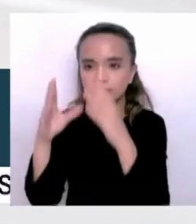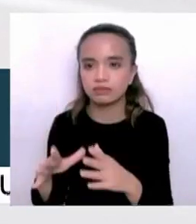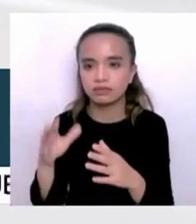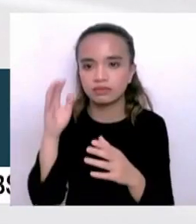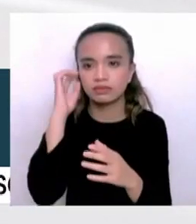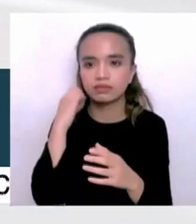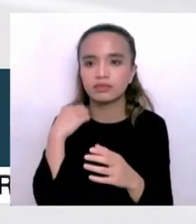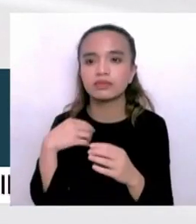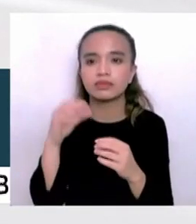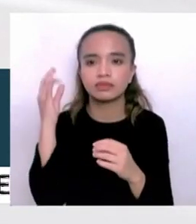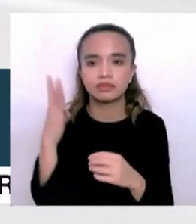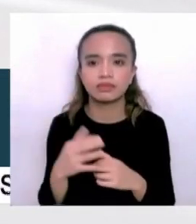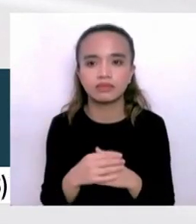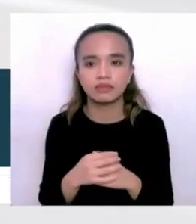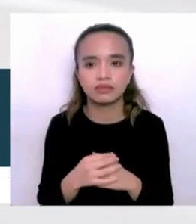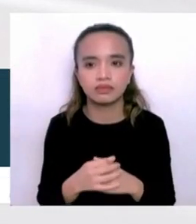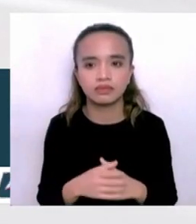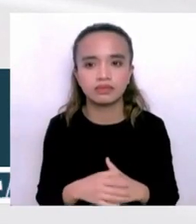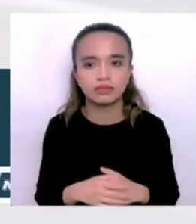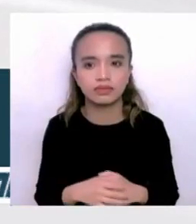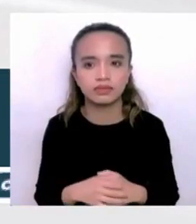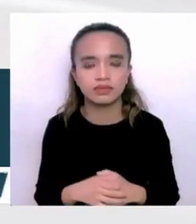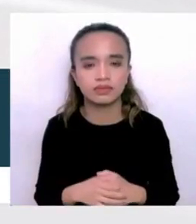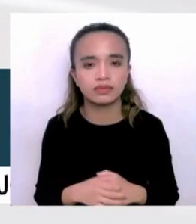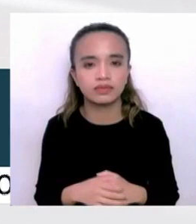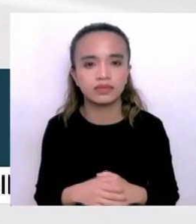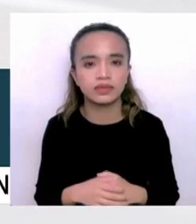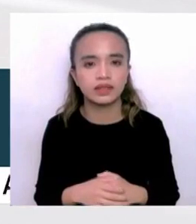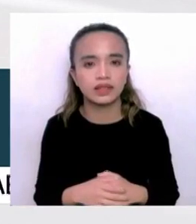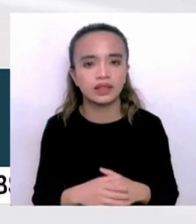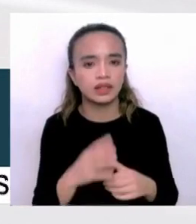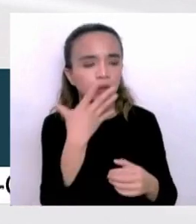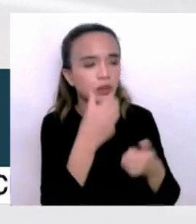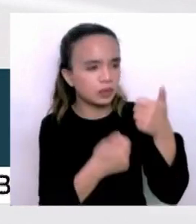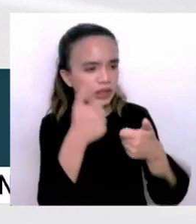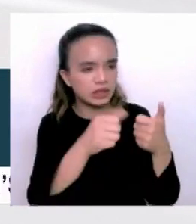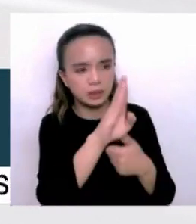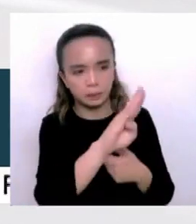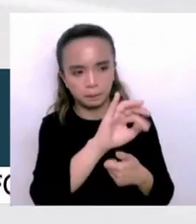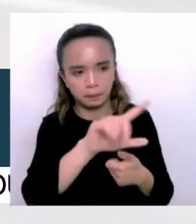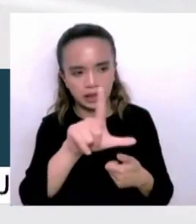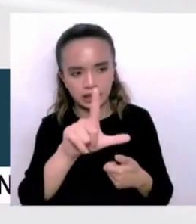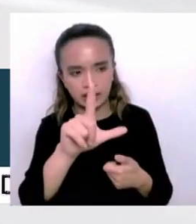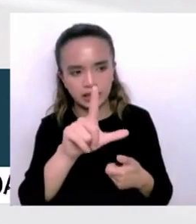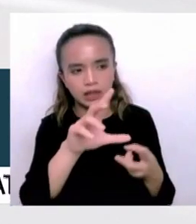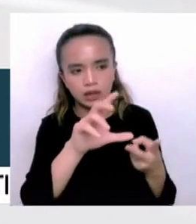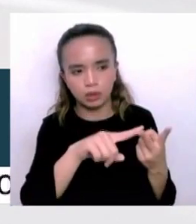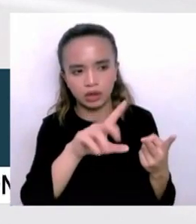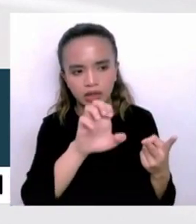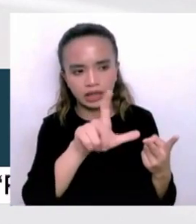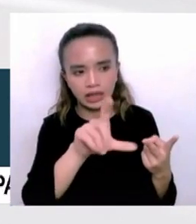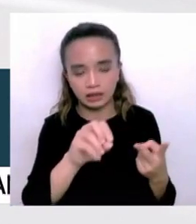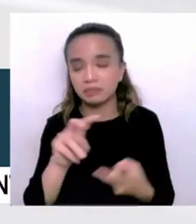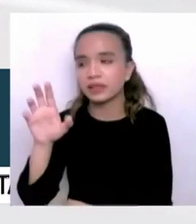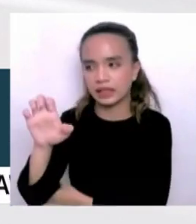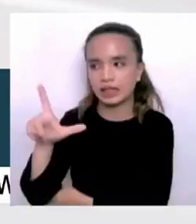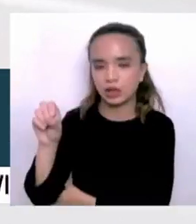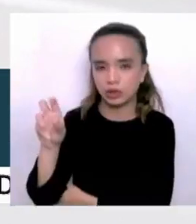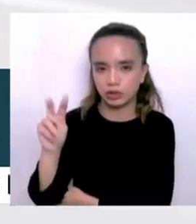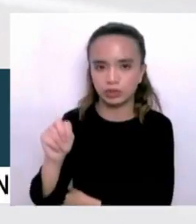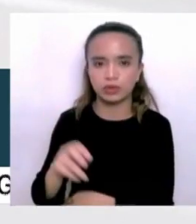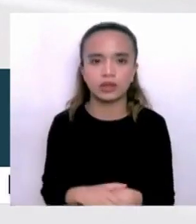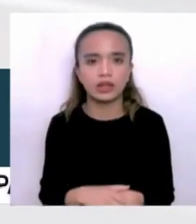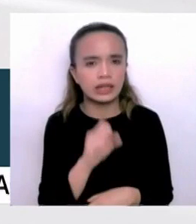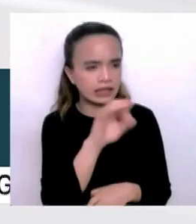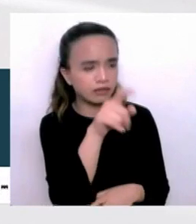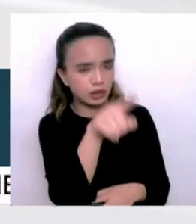also pastor, and also economist. Who do you admire most, Bill Gates or Elon Musk? Well, Elon Musk. If